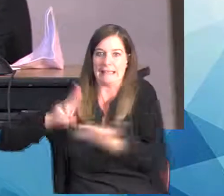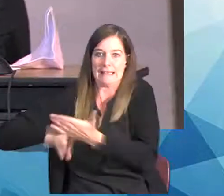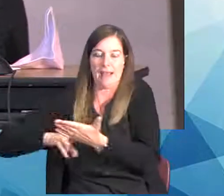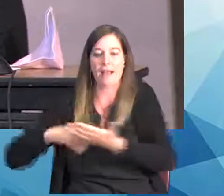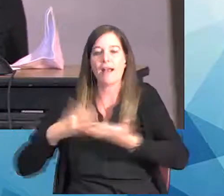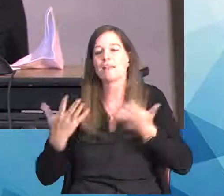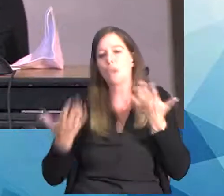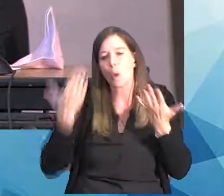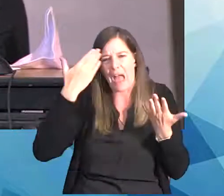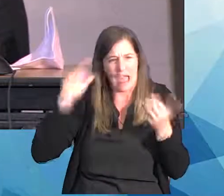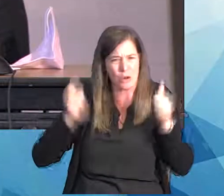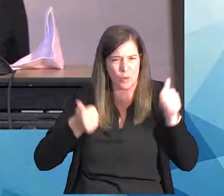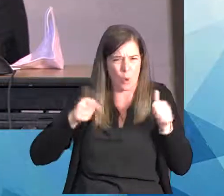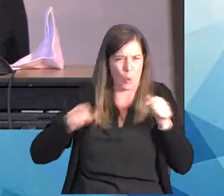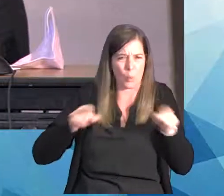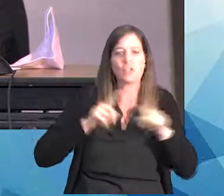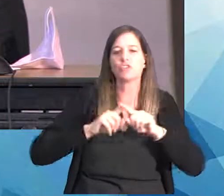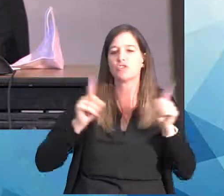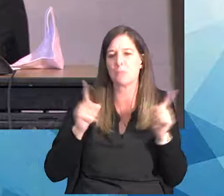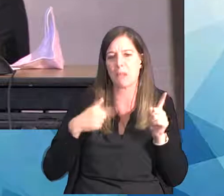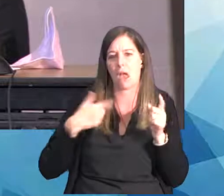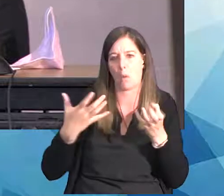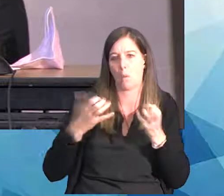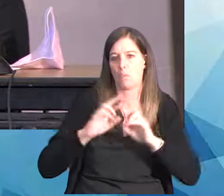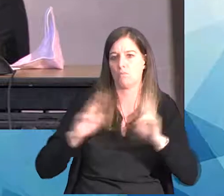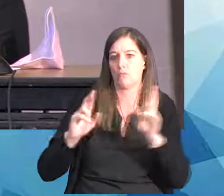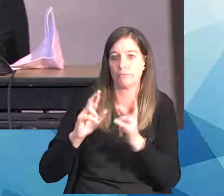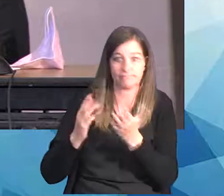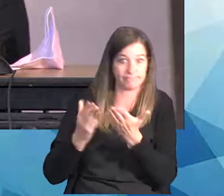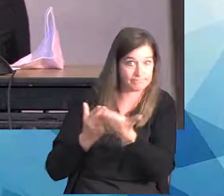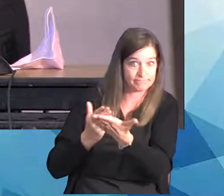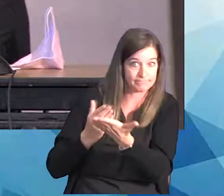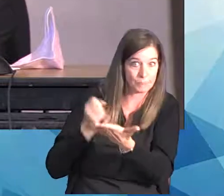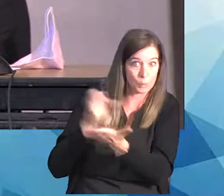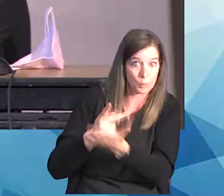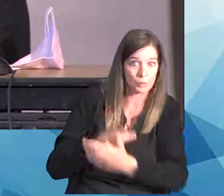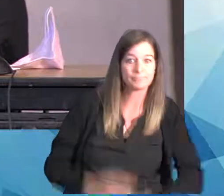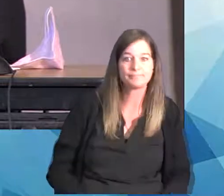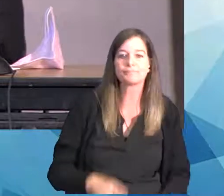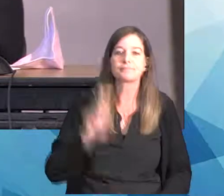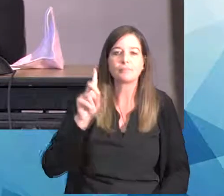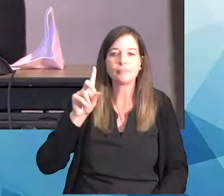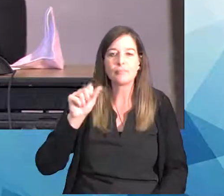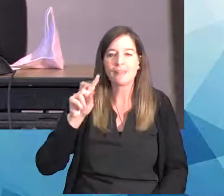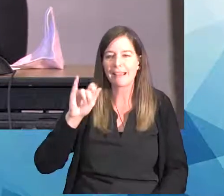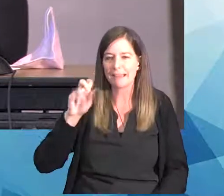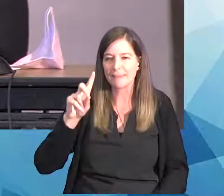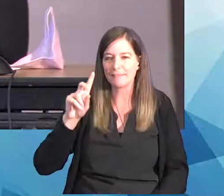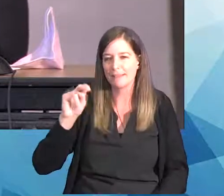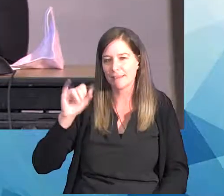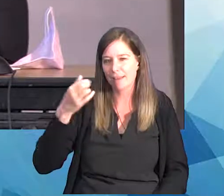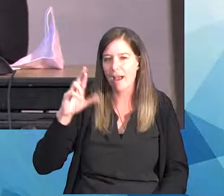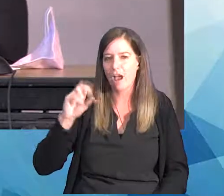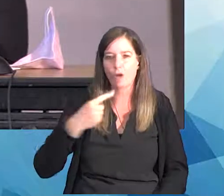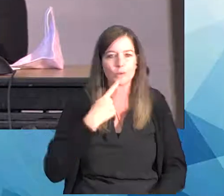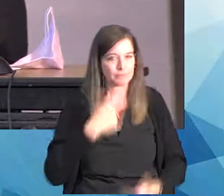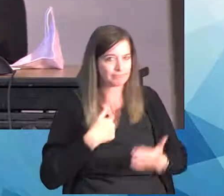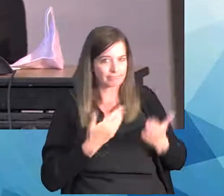Okay, I move that we approve the contracts as set forth in the agenda. I'll